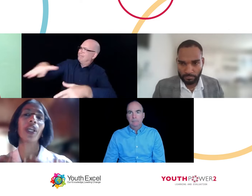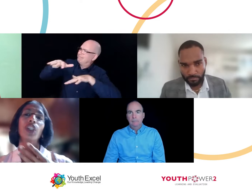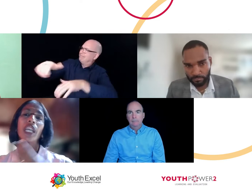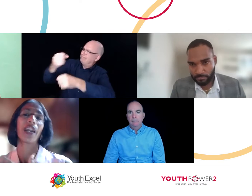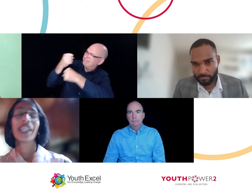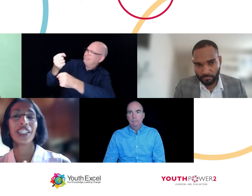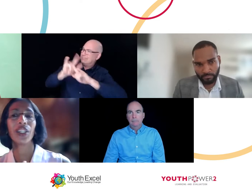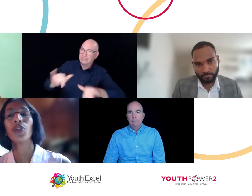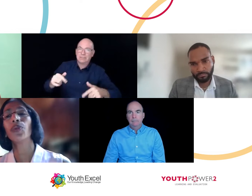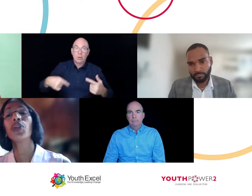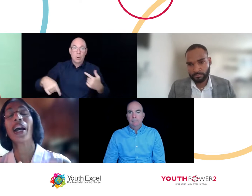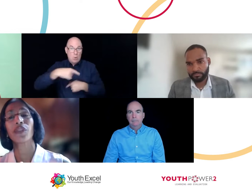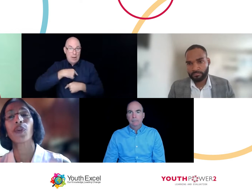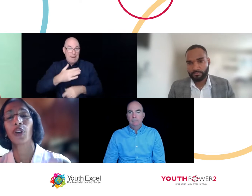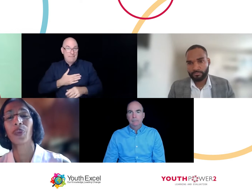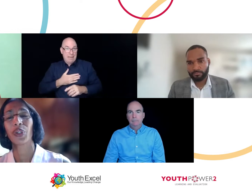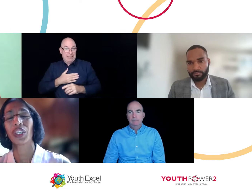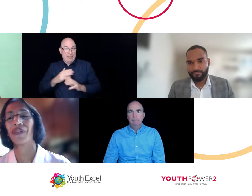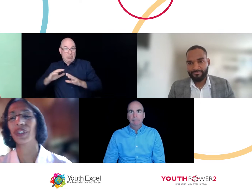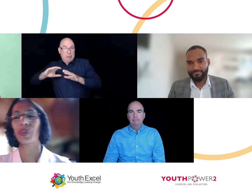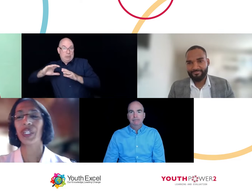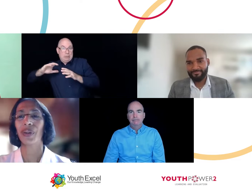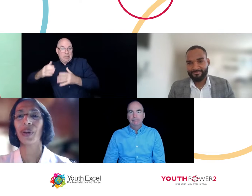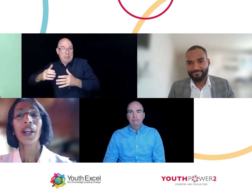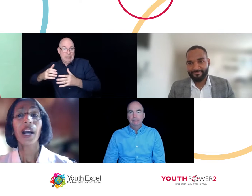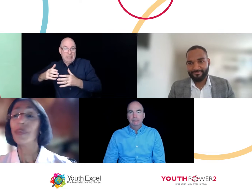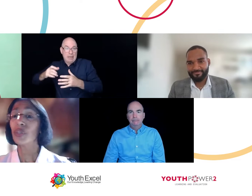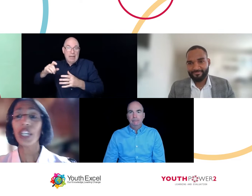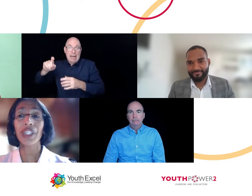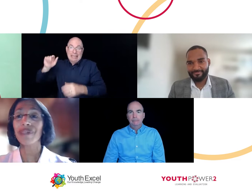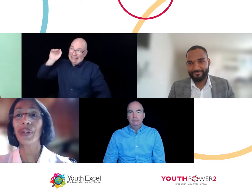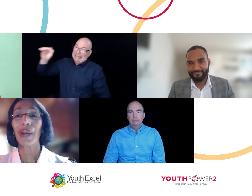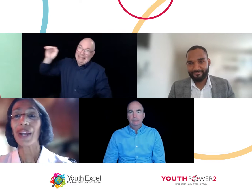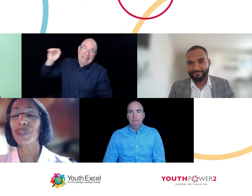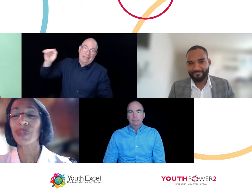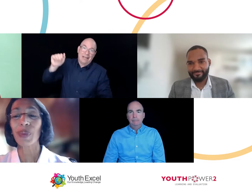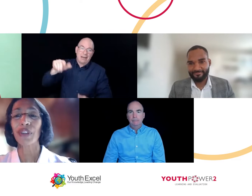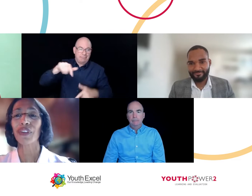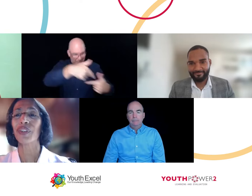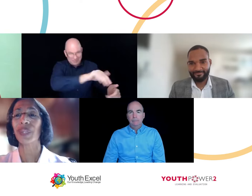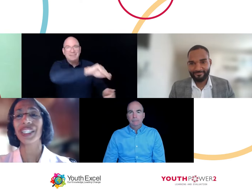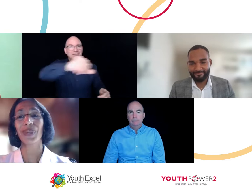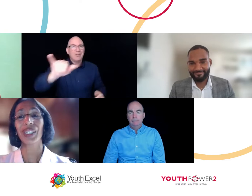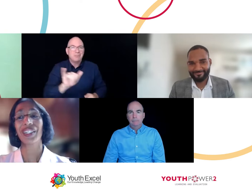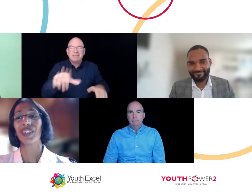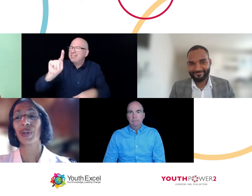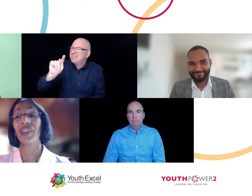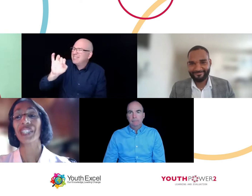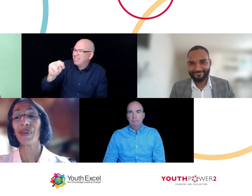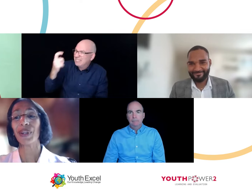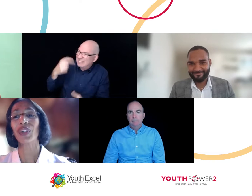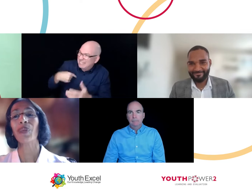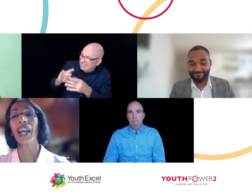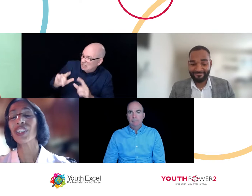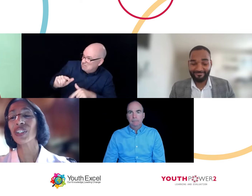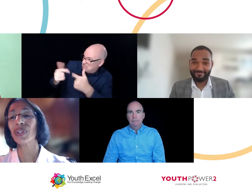my generation cannot continue to ask for more and push the envelope either. So Tevin, now I've spoken for a few minutes. I'd really like to turn the